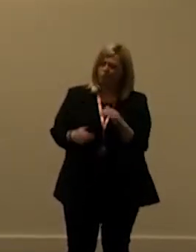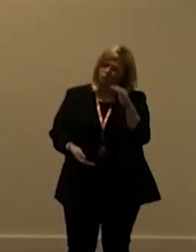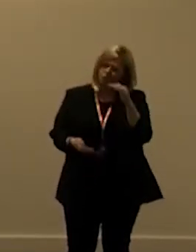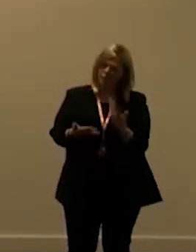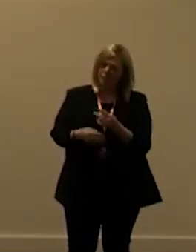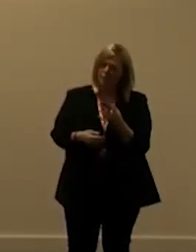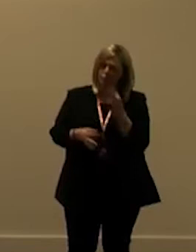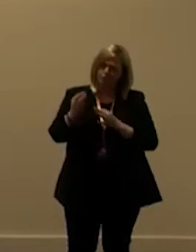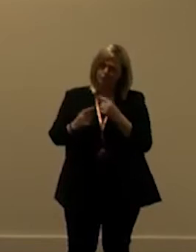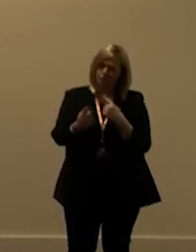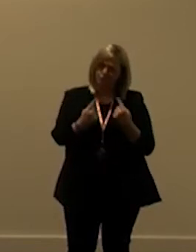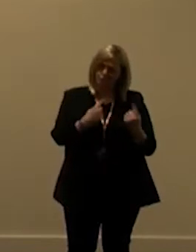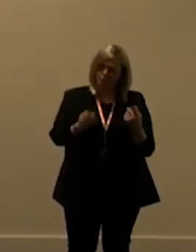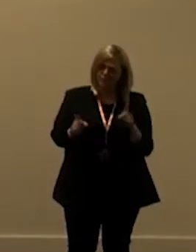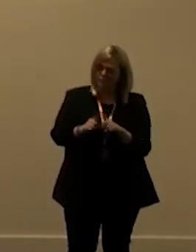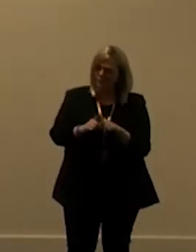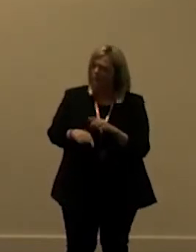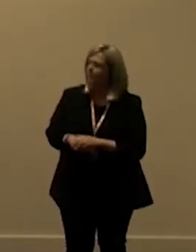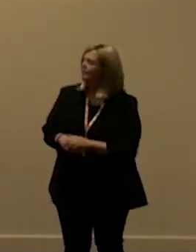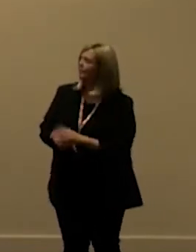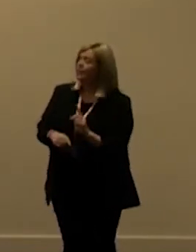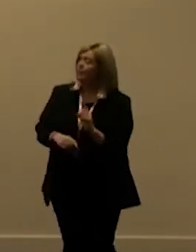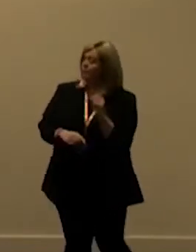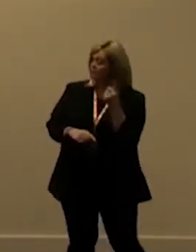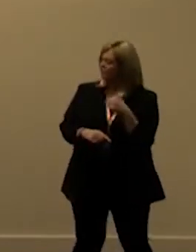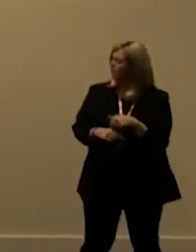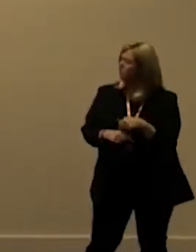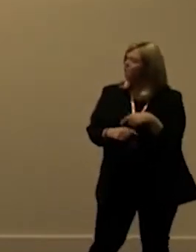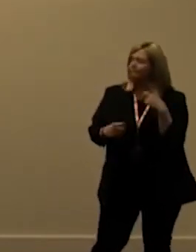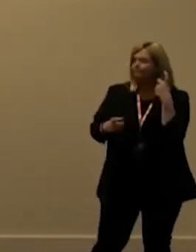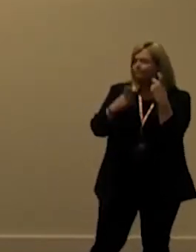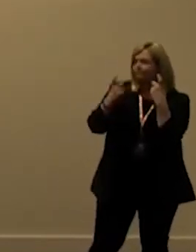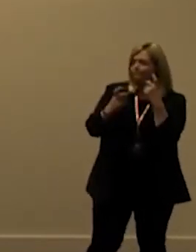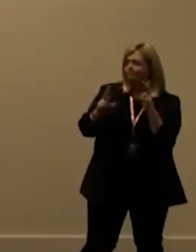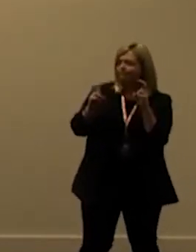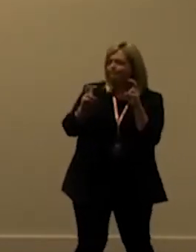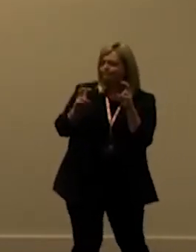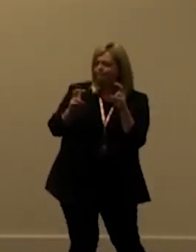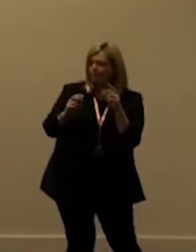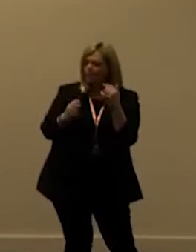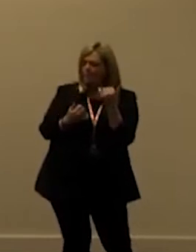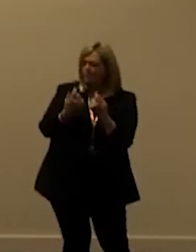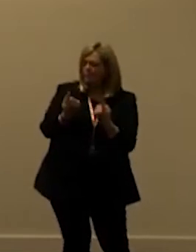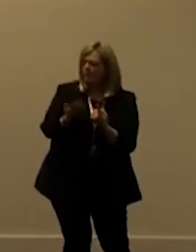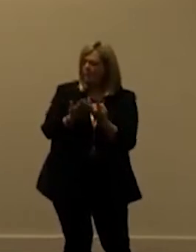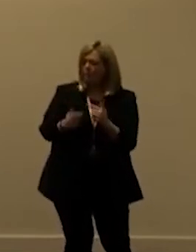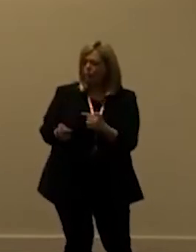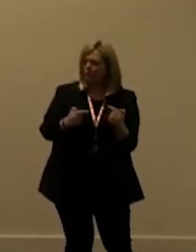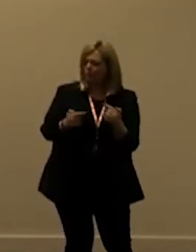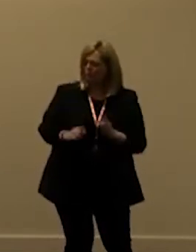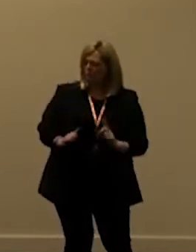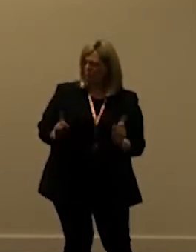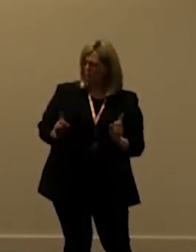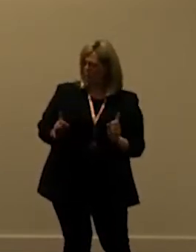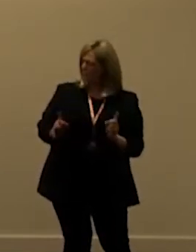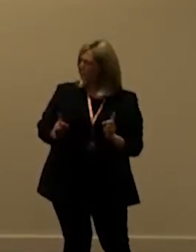room for questions. All right, first off, when I was thinking about this topic, some of the things I thought about were the challenges that were faced